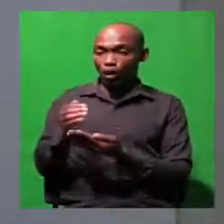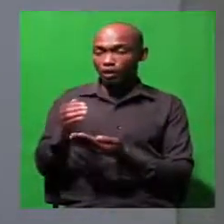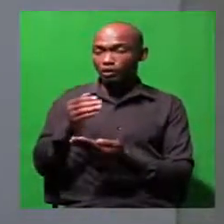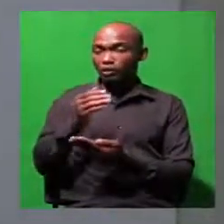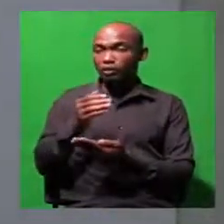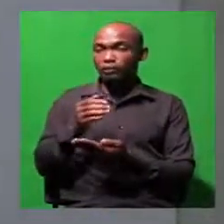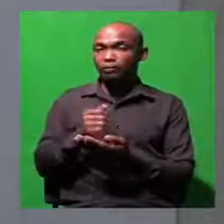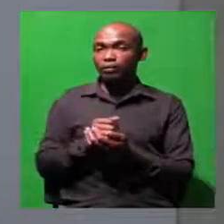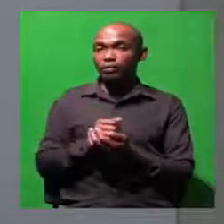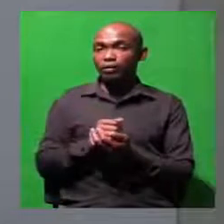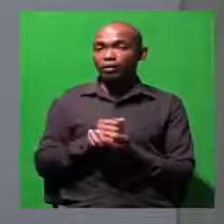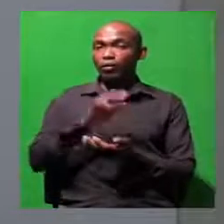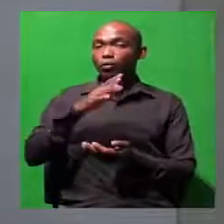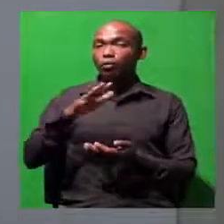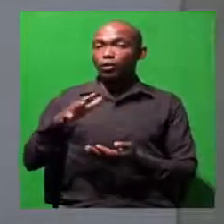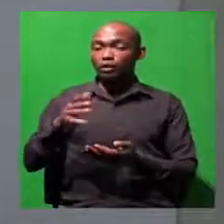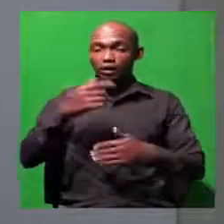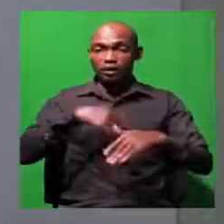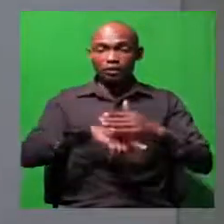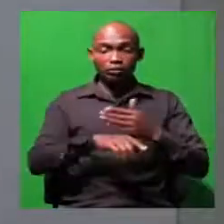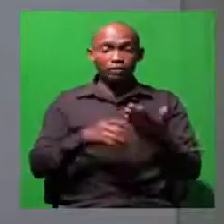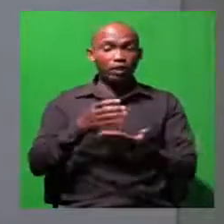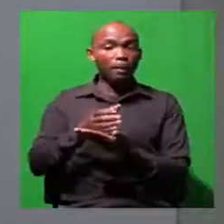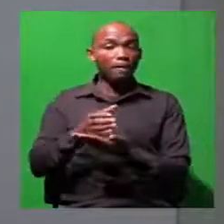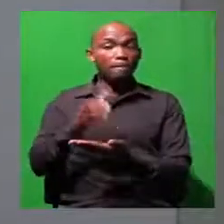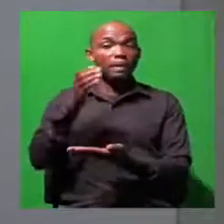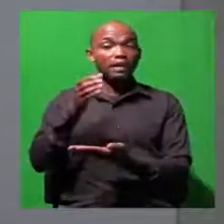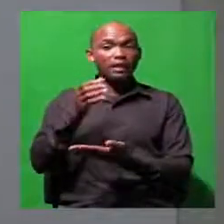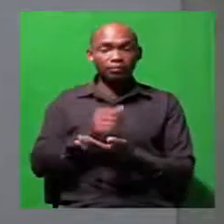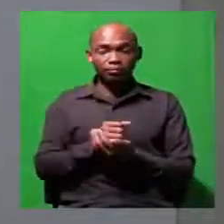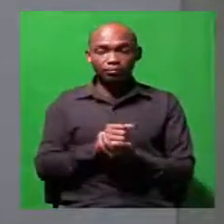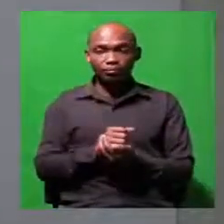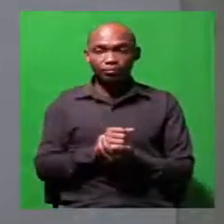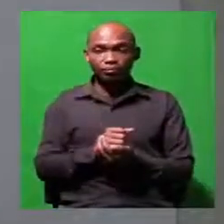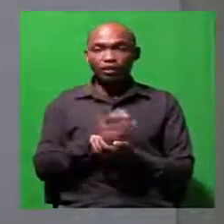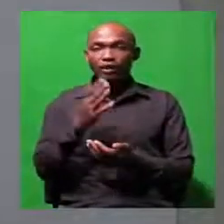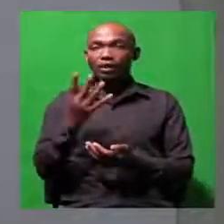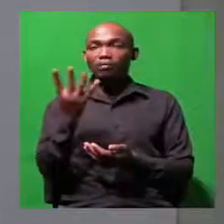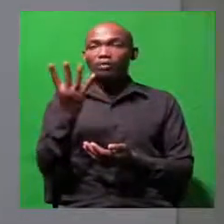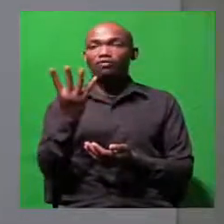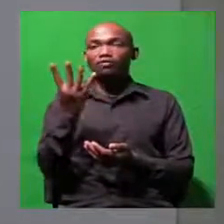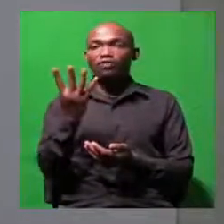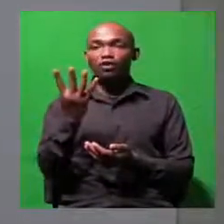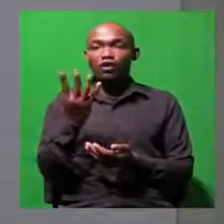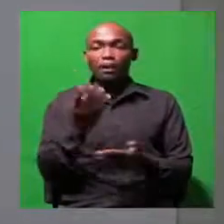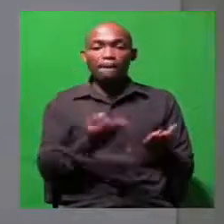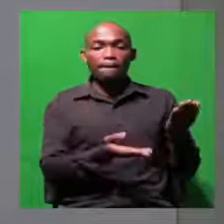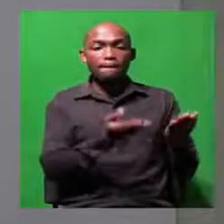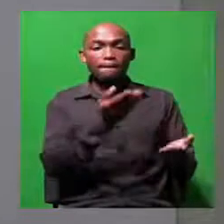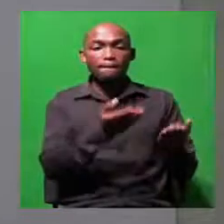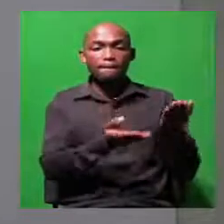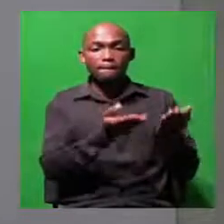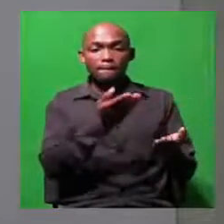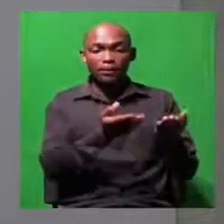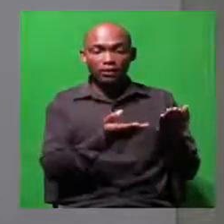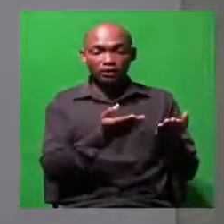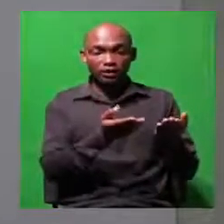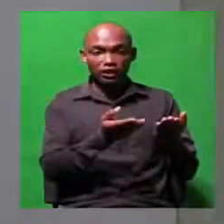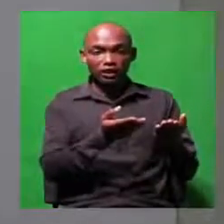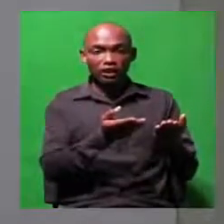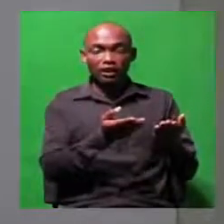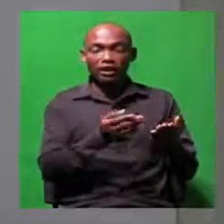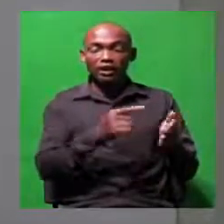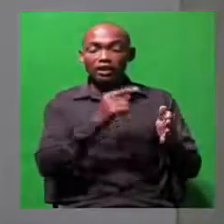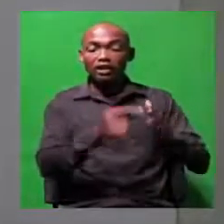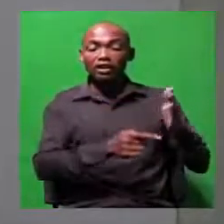are collecting the water into the beaker. Now number 4, measure